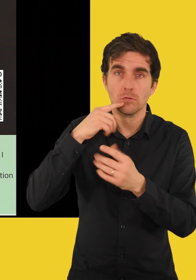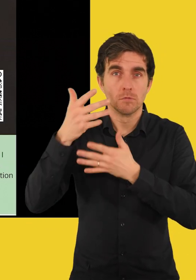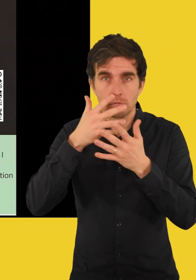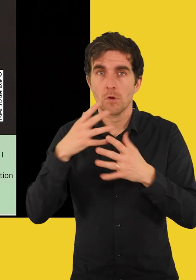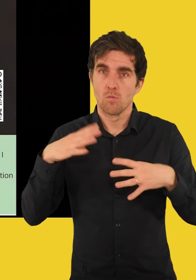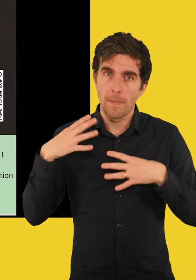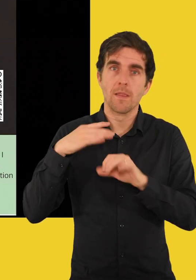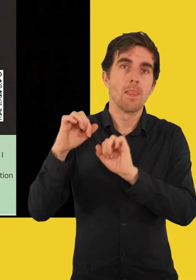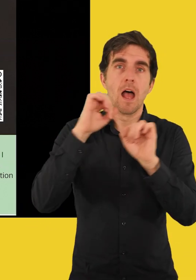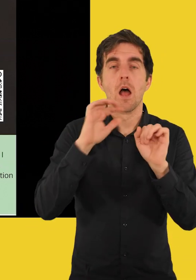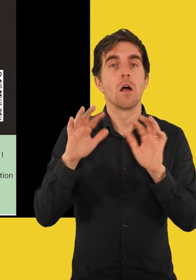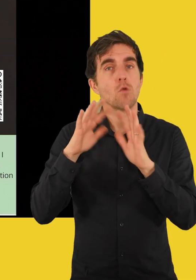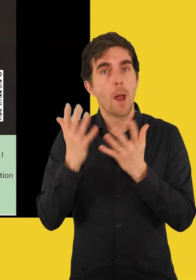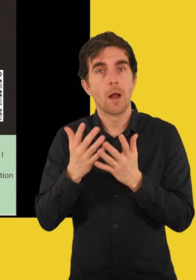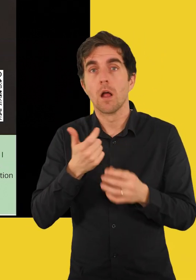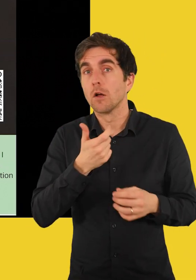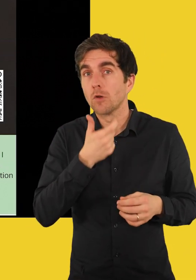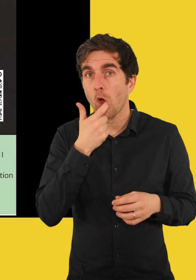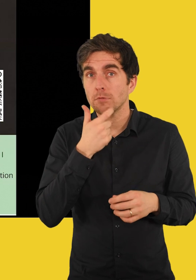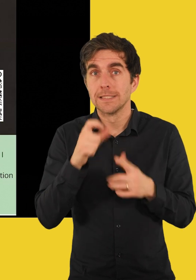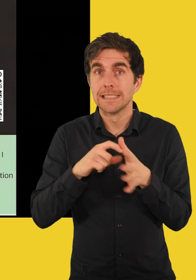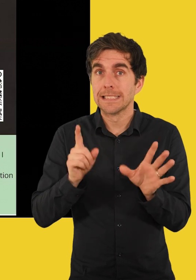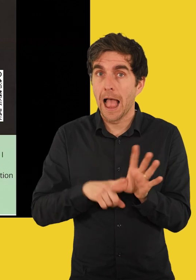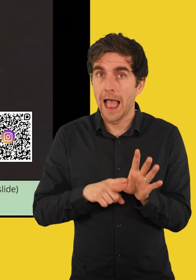in preparation for their local Global Donut Days.